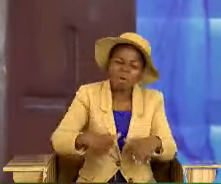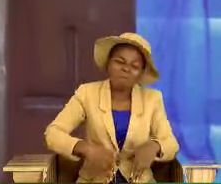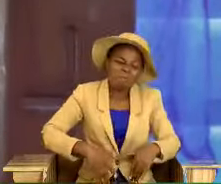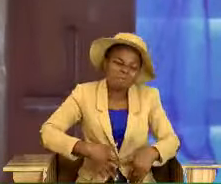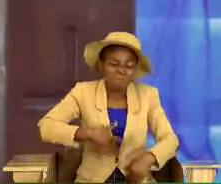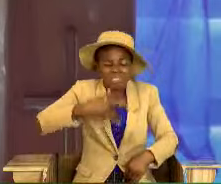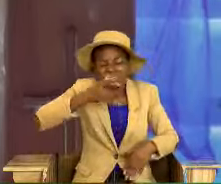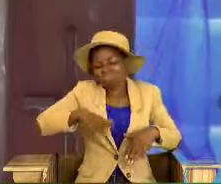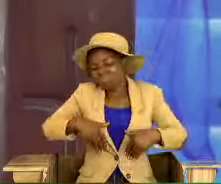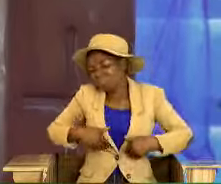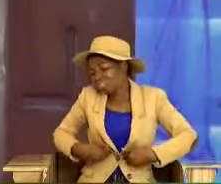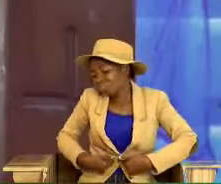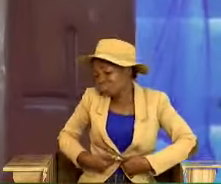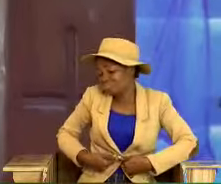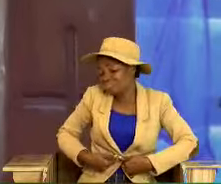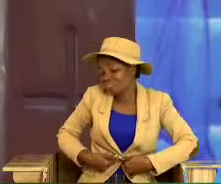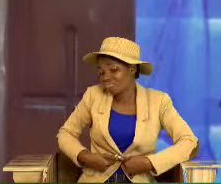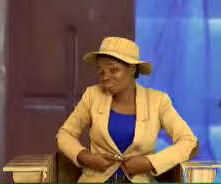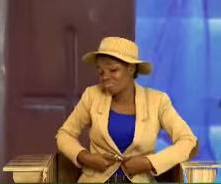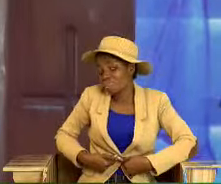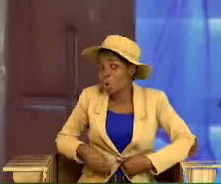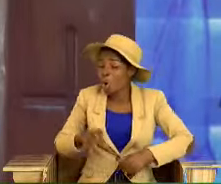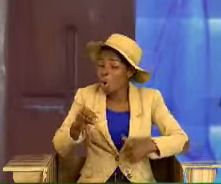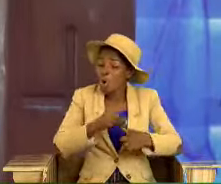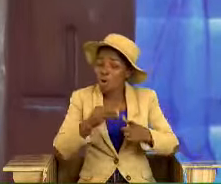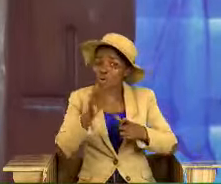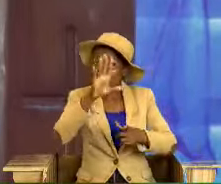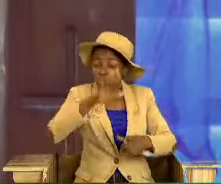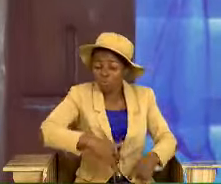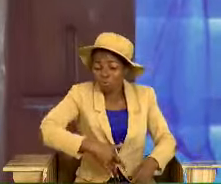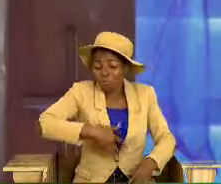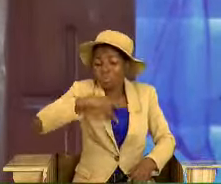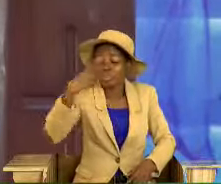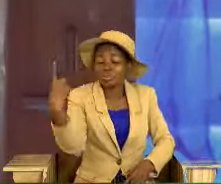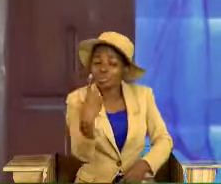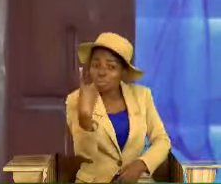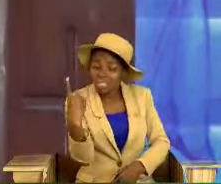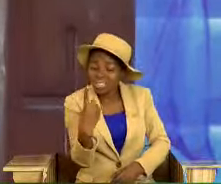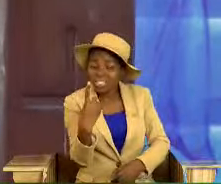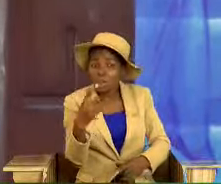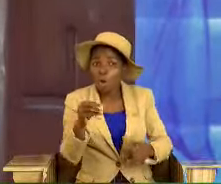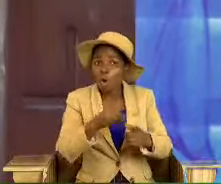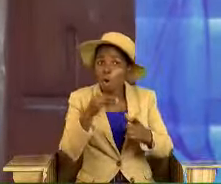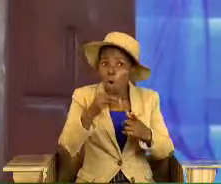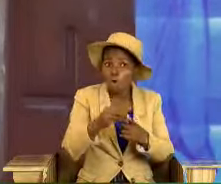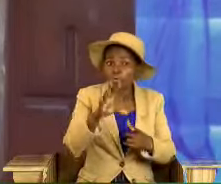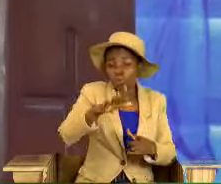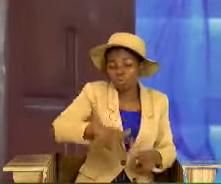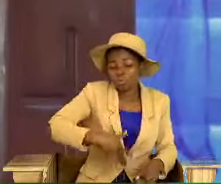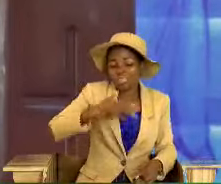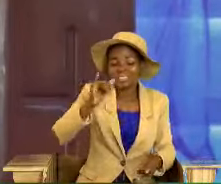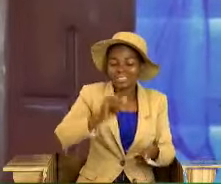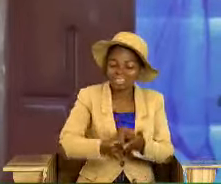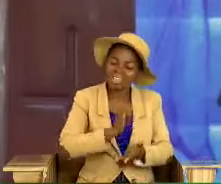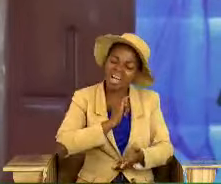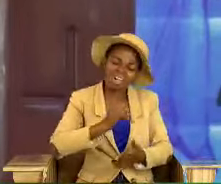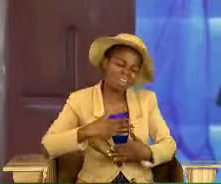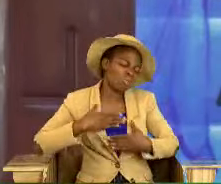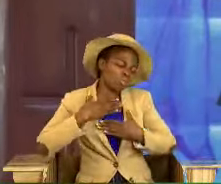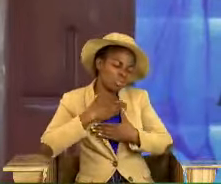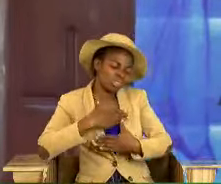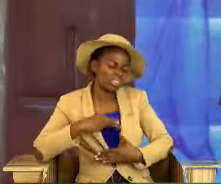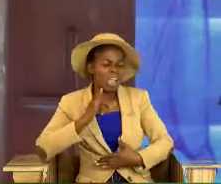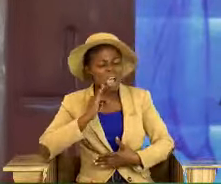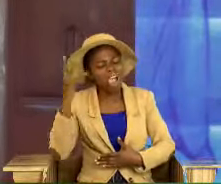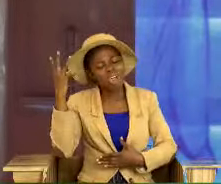dumat or maybe you are even here you wish you live in another place you wish you have been born in